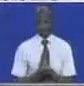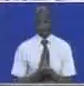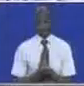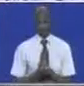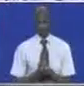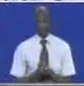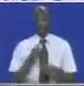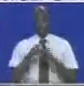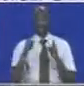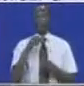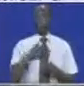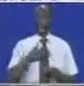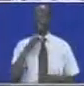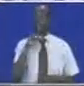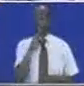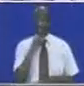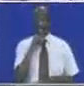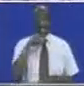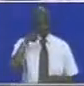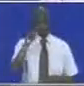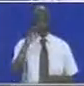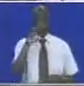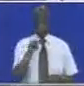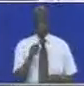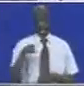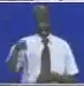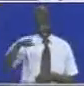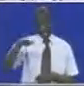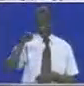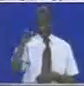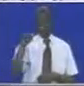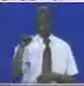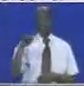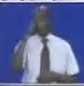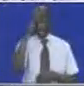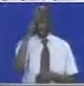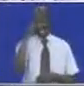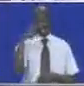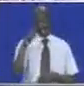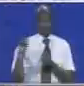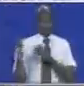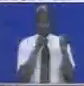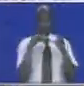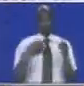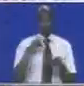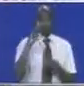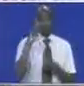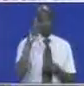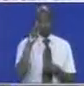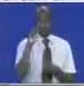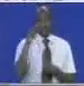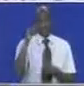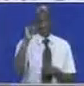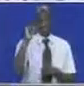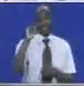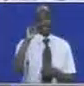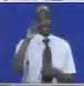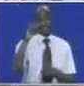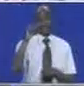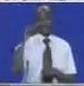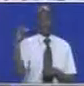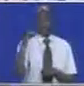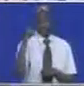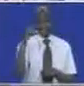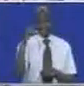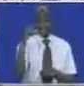But my dad, because he came from an area, you know, we were the Maasai who moved away from Uasin Gishu down to